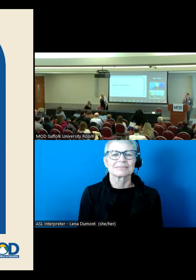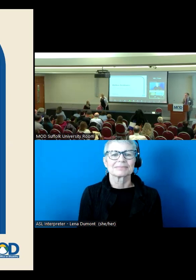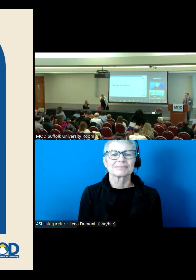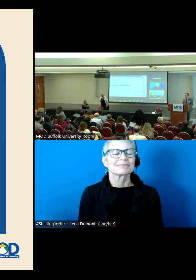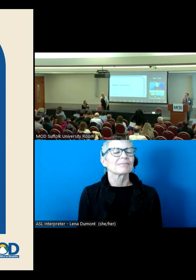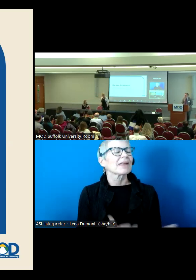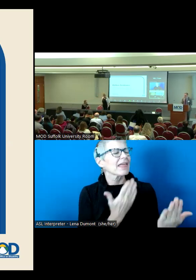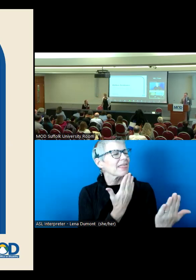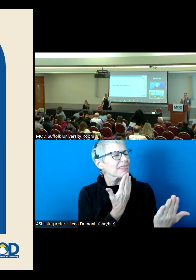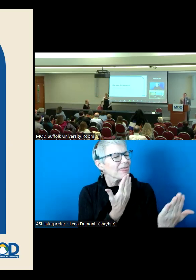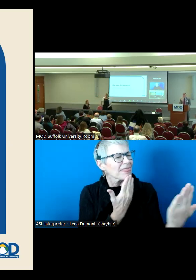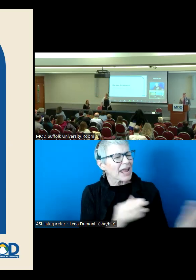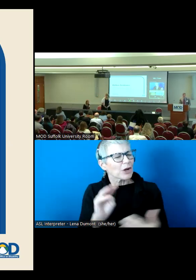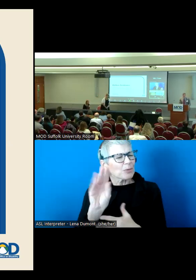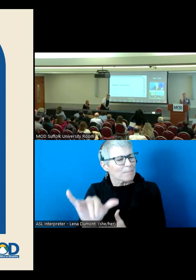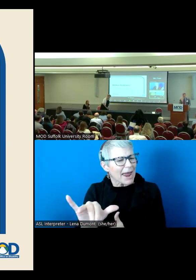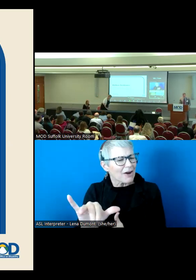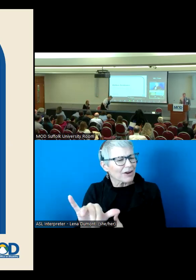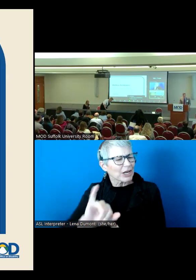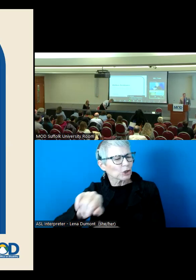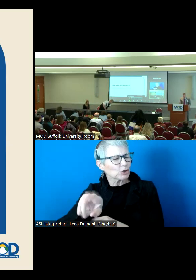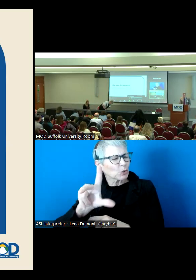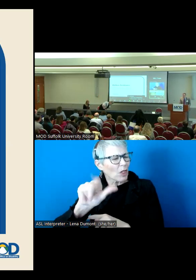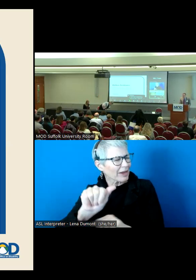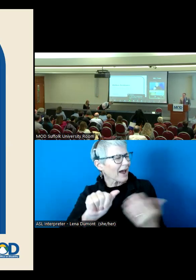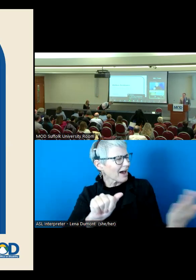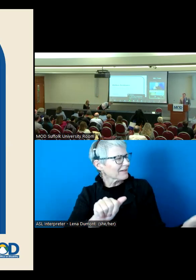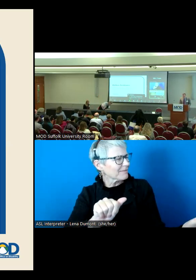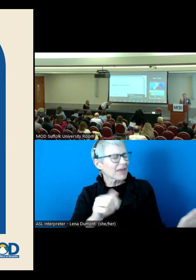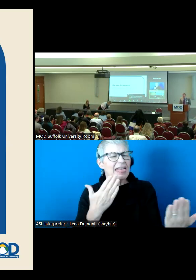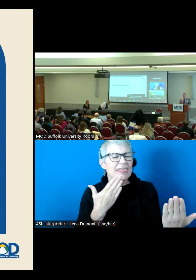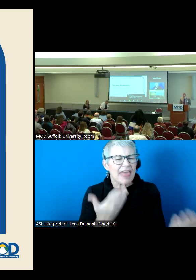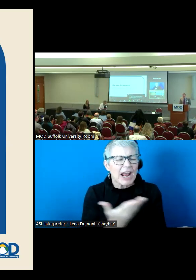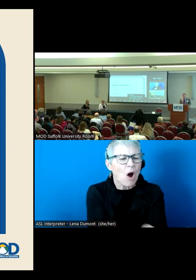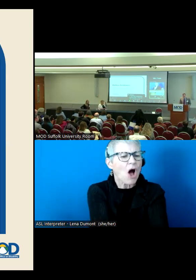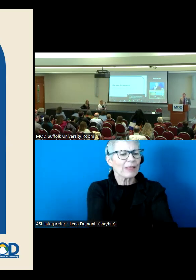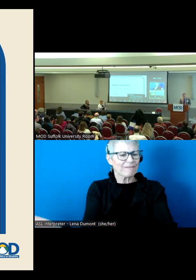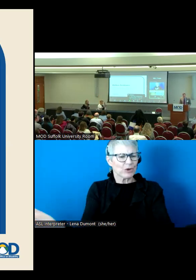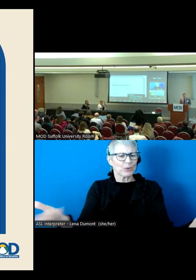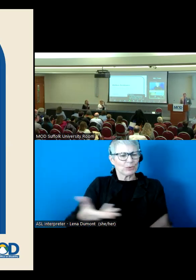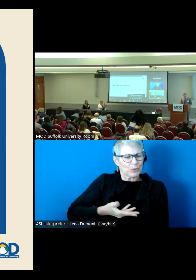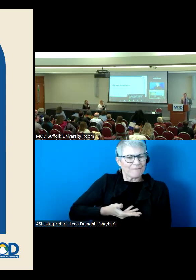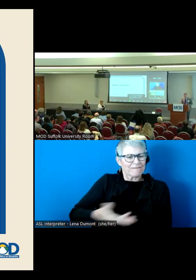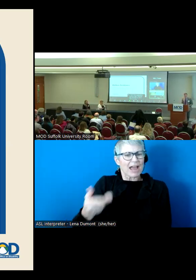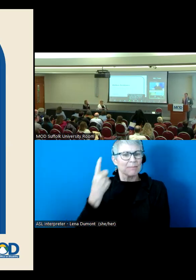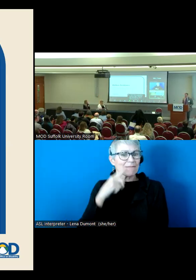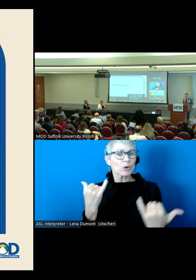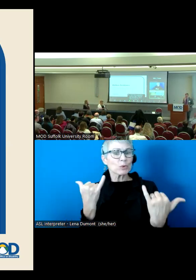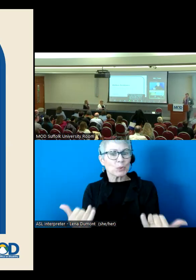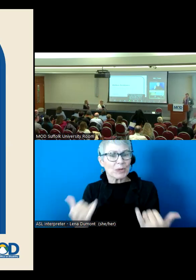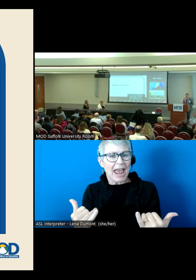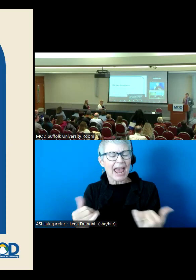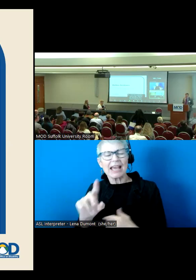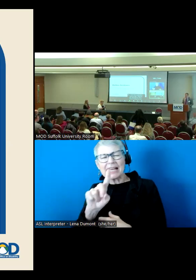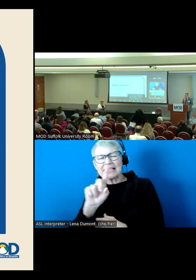Thank you, Mary. Thank you, Julia. And thank you all so much for inviting me to the Disability Connections. It's great to be